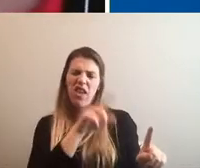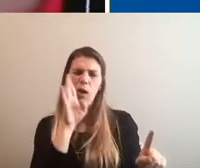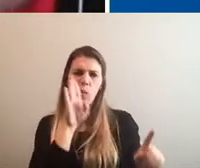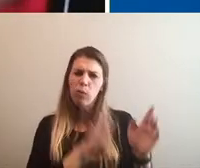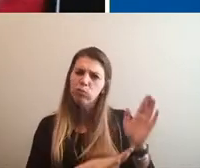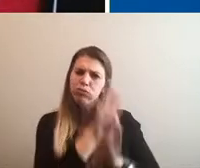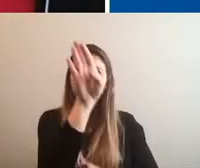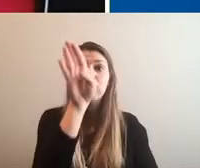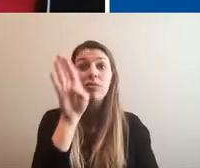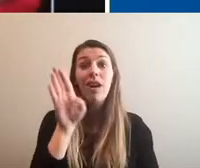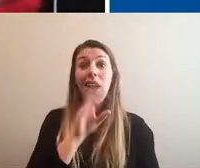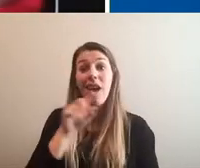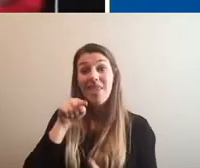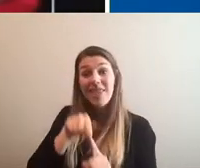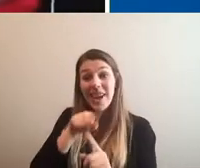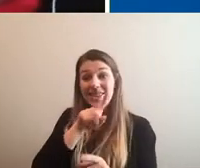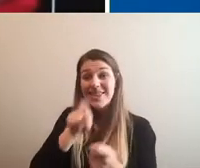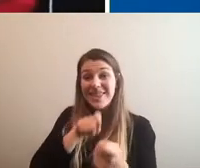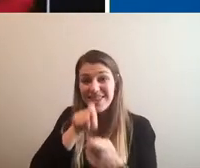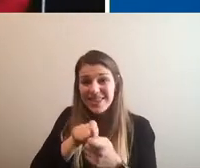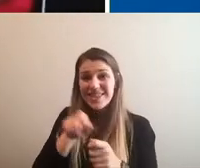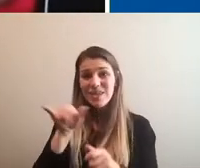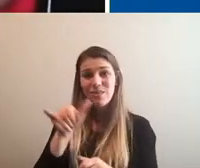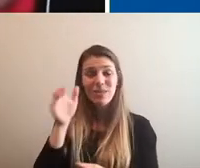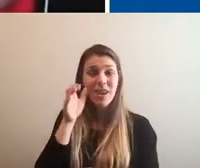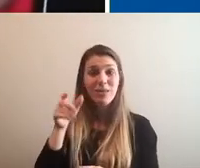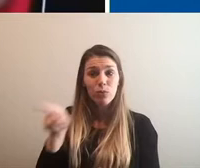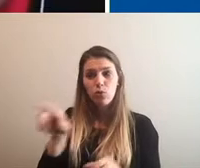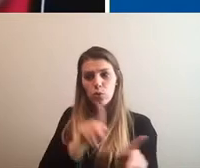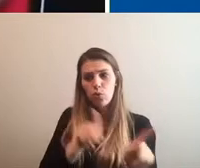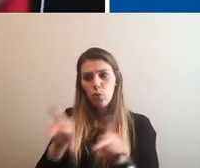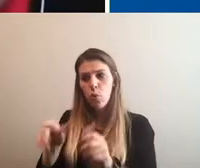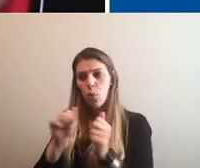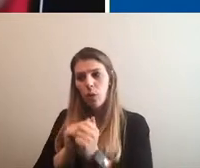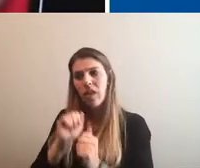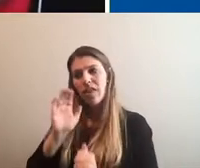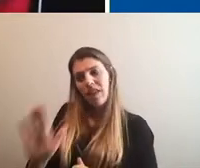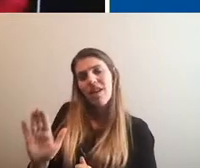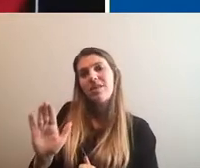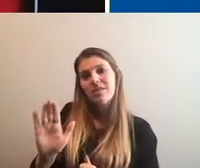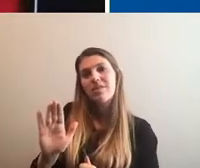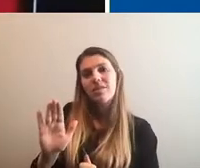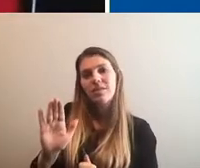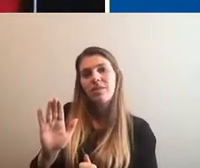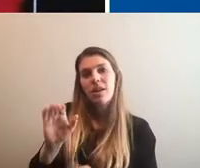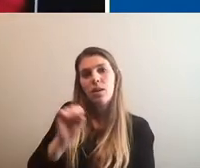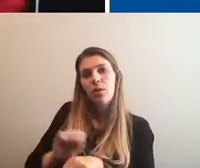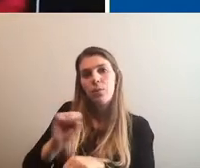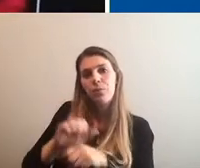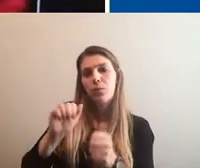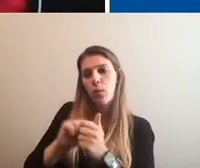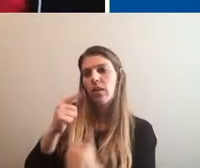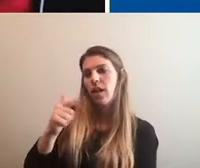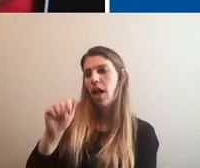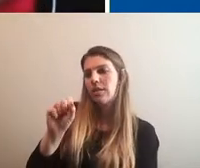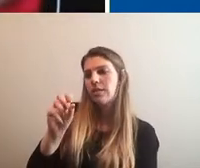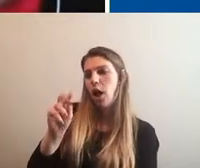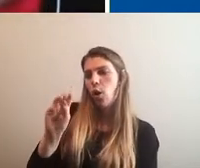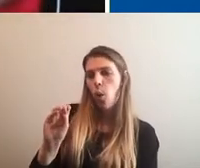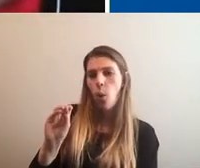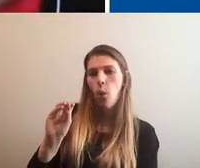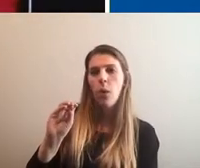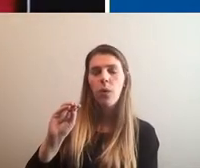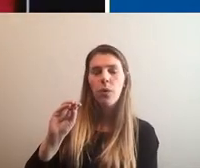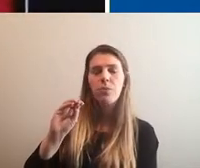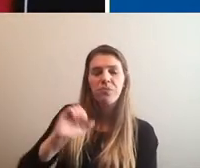exactly the same bet he's making with his philanthropy through the Golisano Foundation. It's exactly